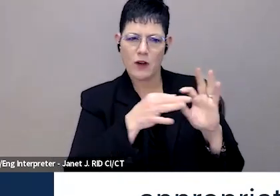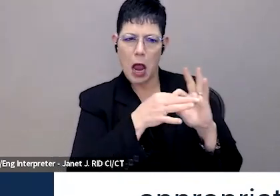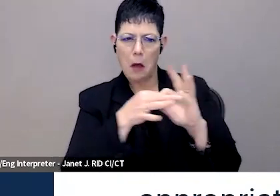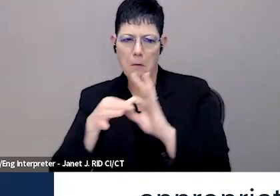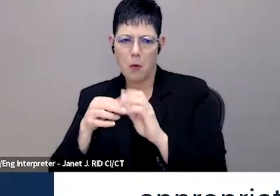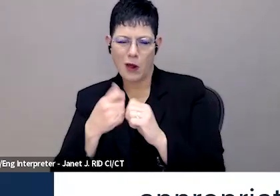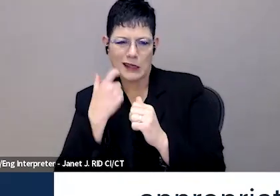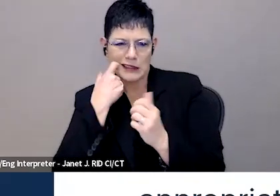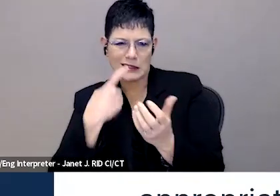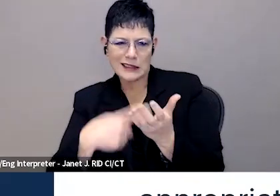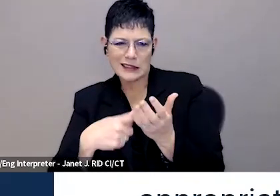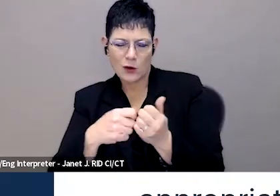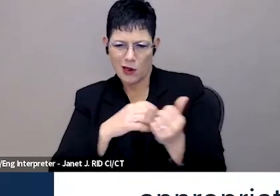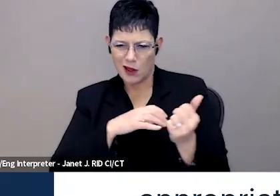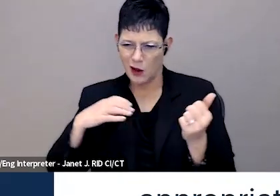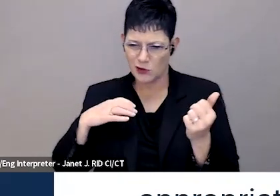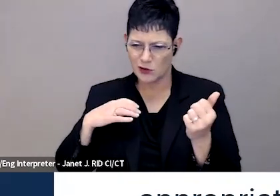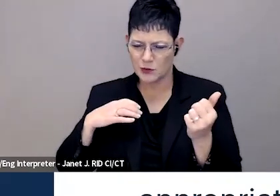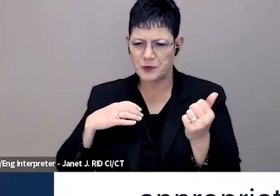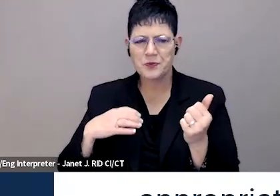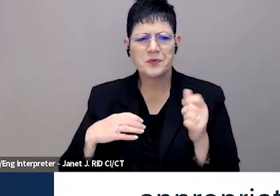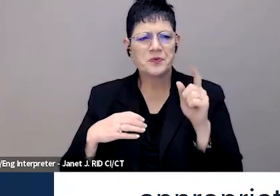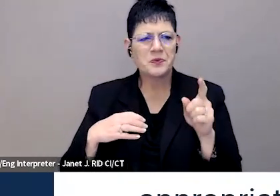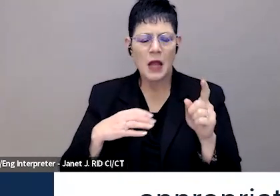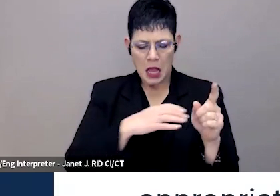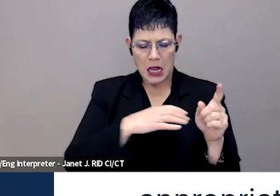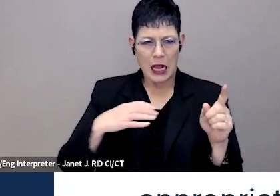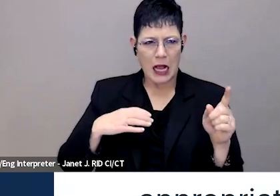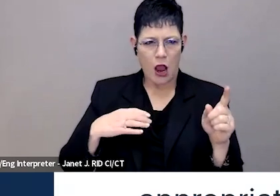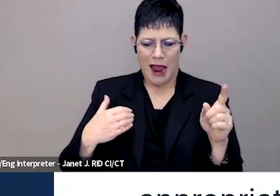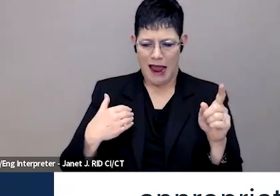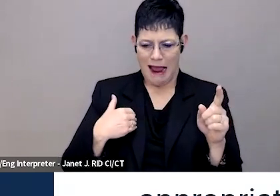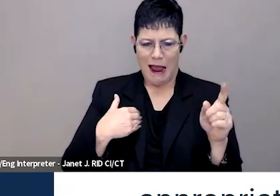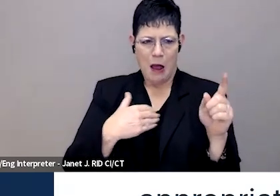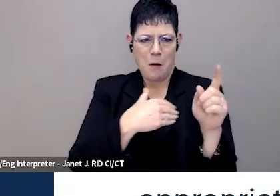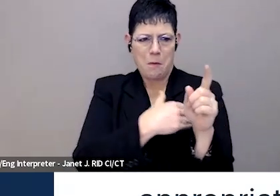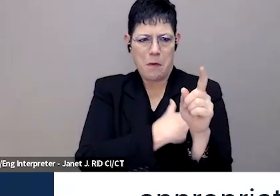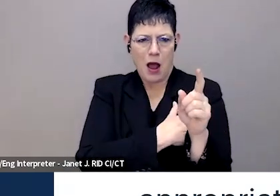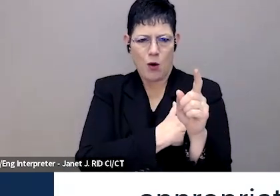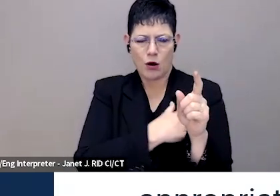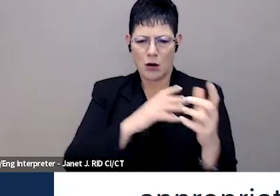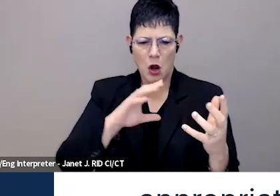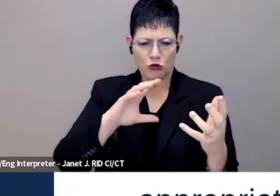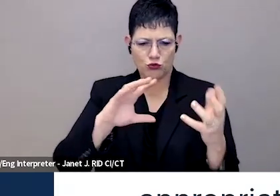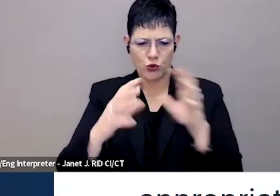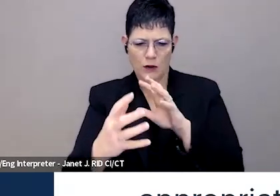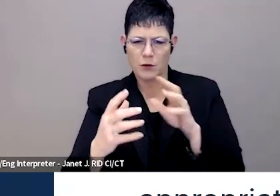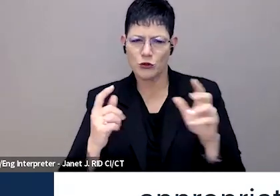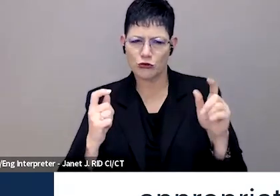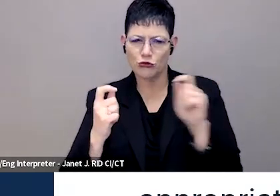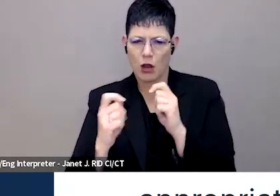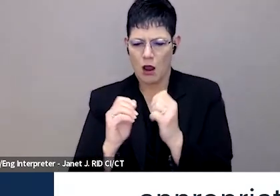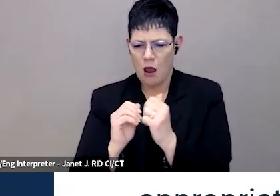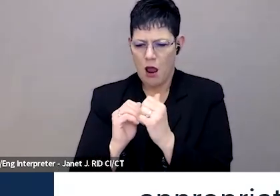conversation from council members. We see Congress has the power to create transformative change